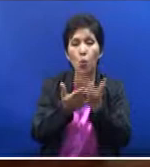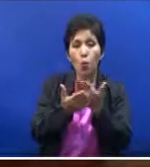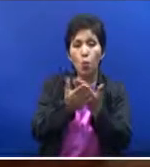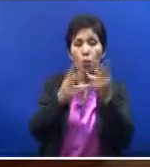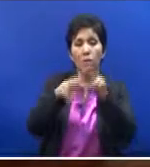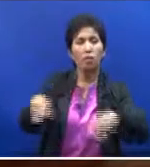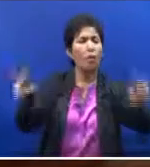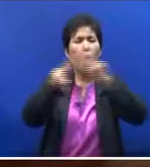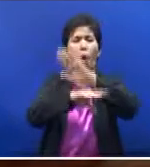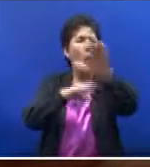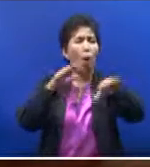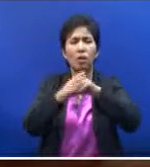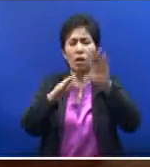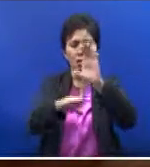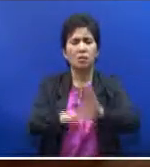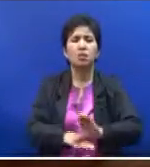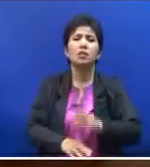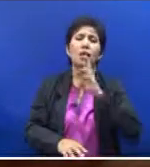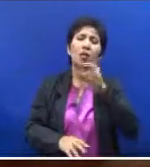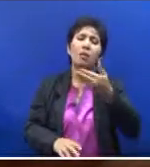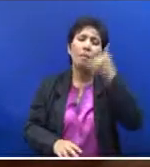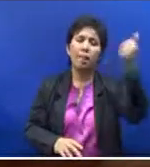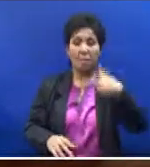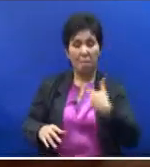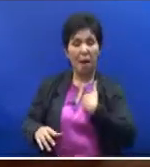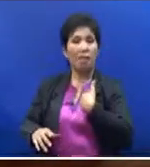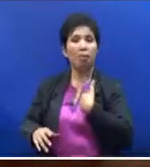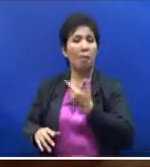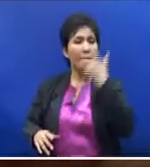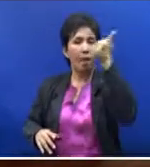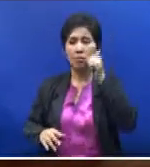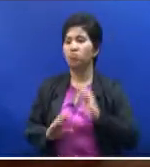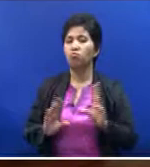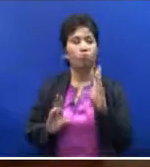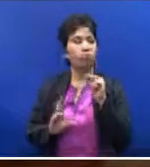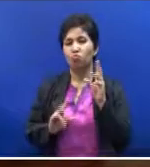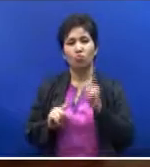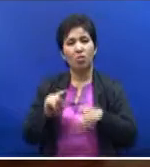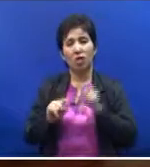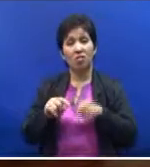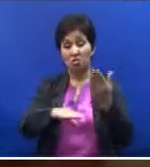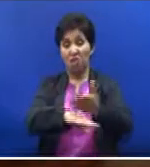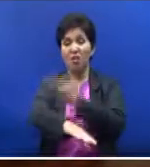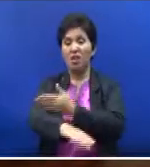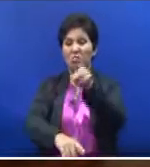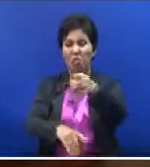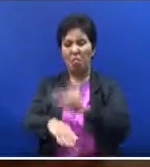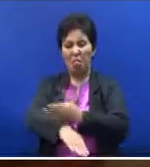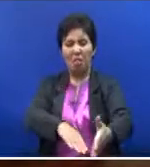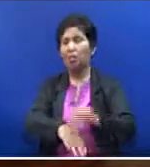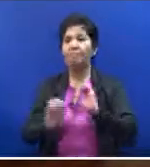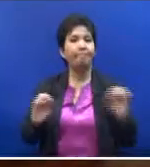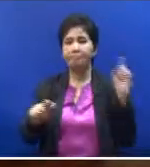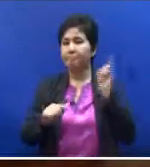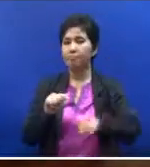values. So all cultures are the best. So we cannot claim that this culture is best, this culture is bad, okay, this is advanced, this is not advanced,